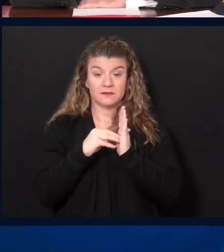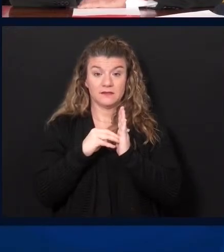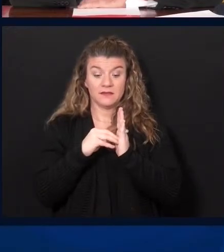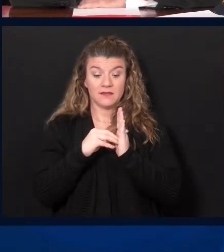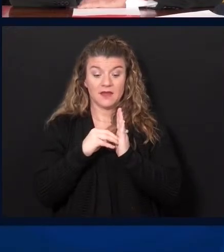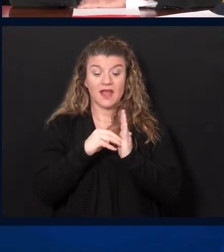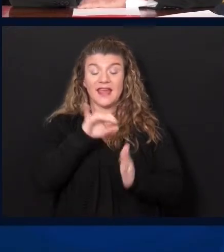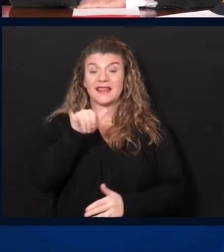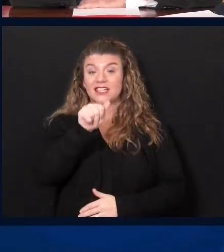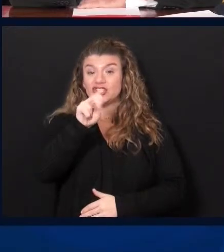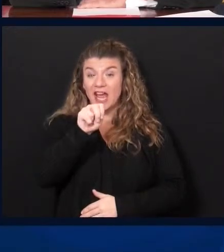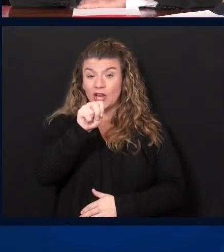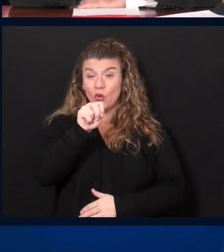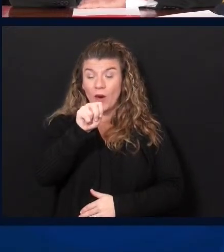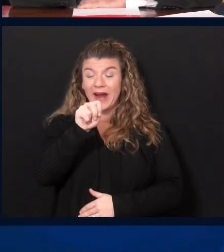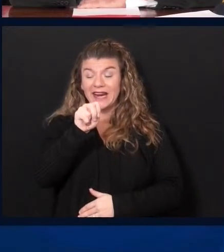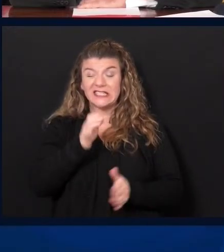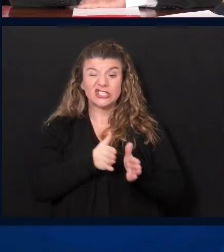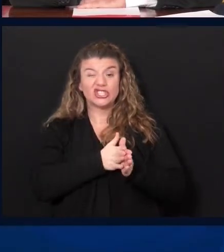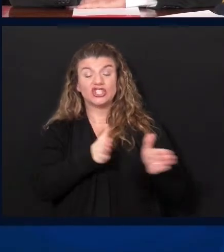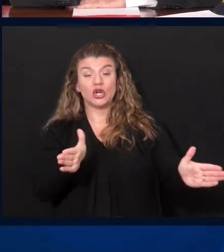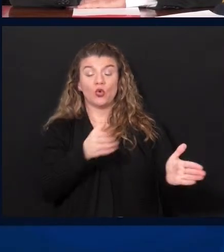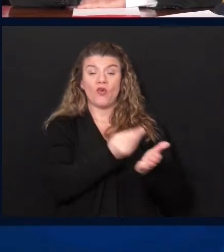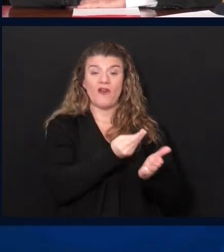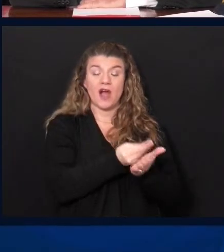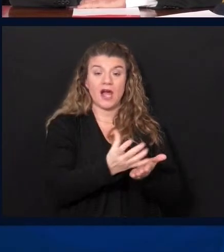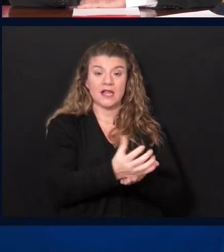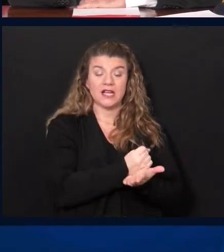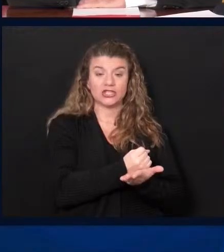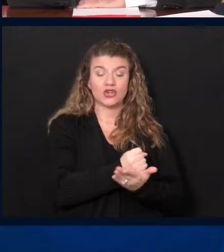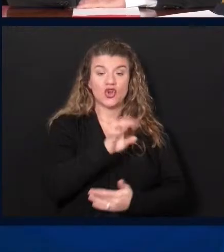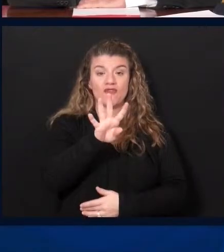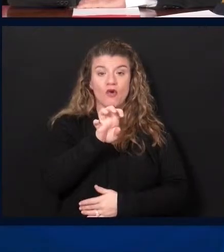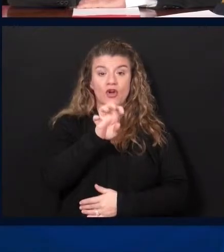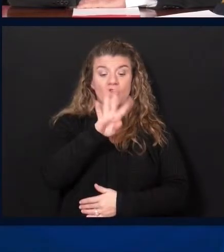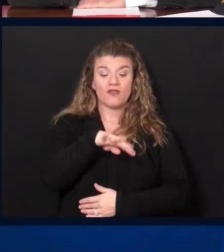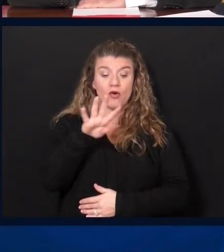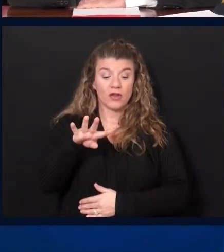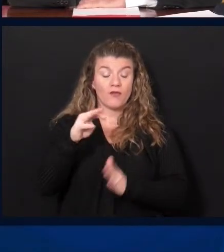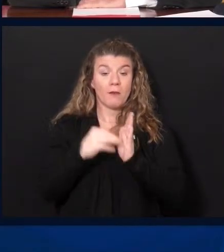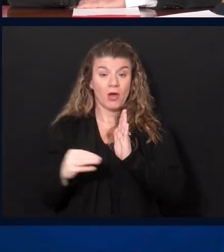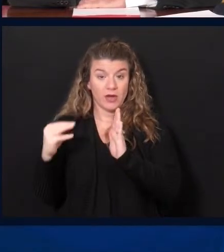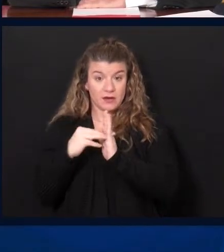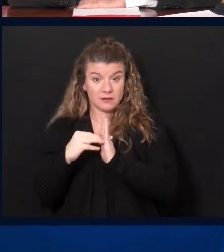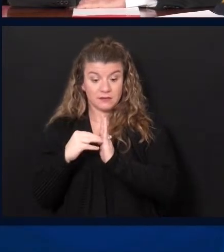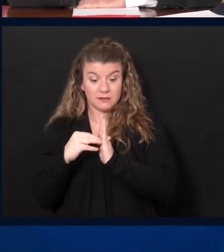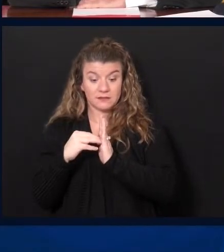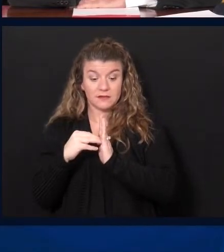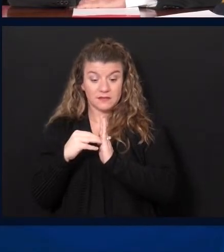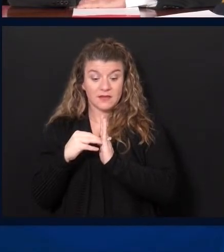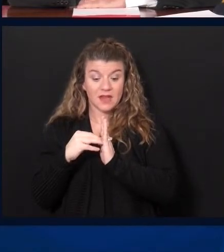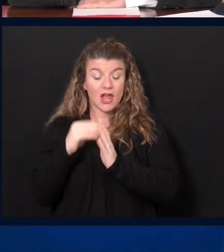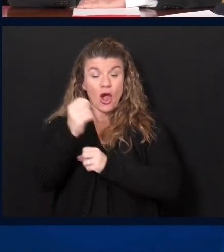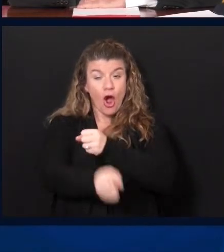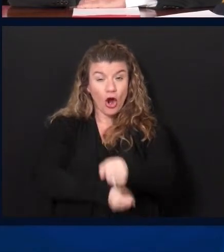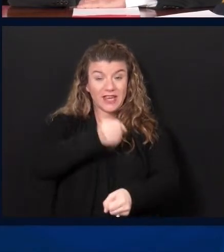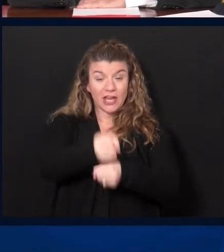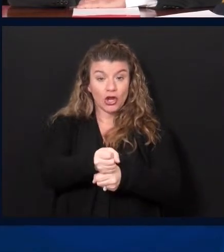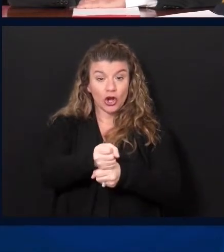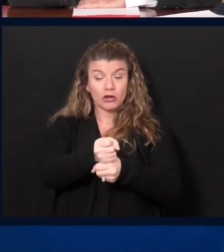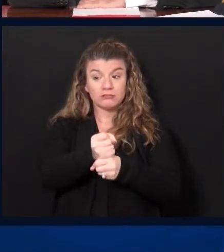The January general revenue fund collections were $444 million. You know, our